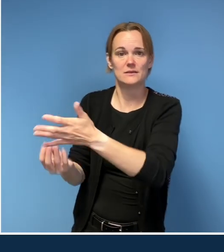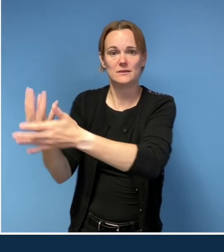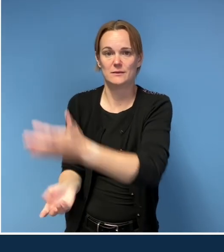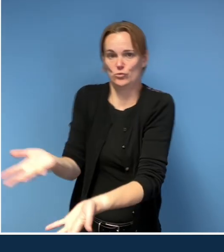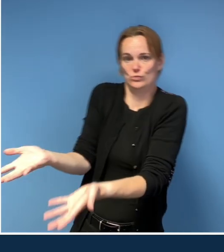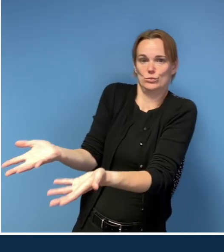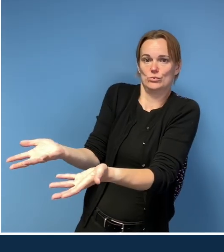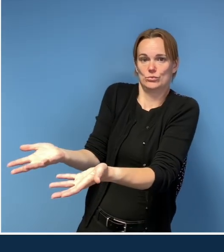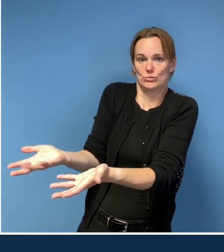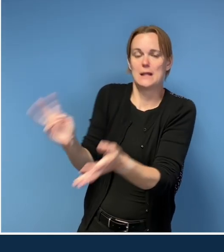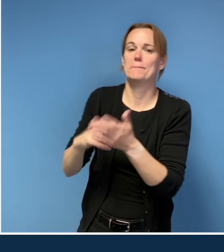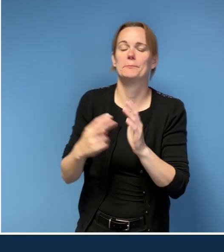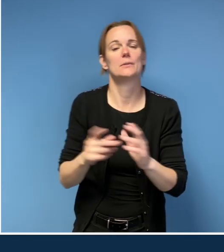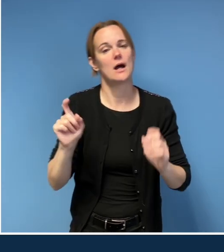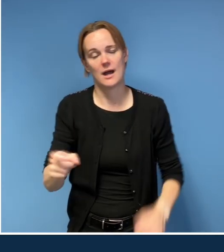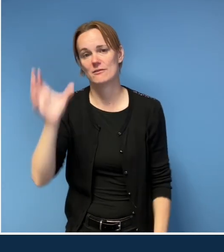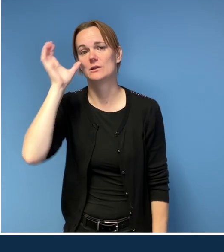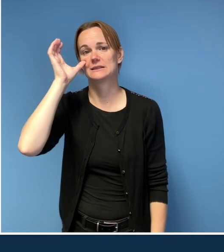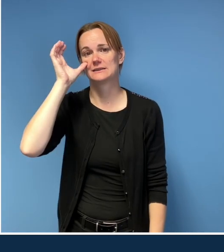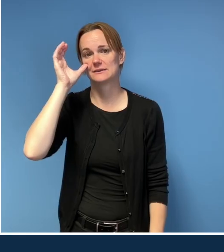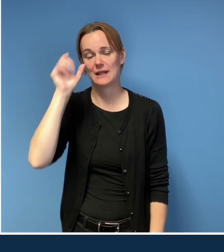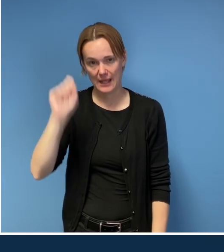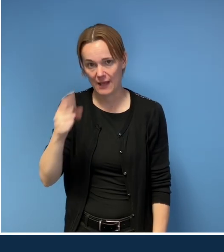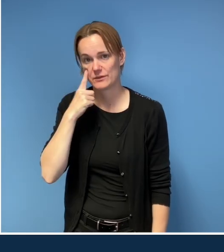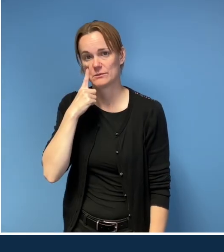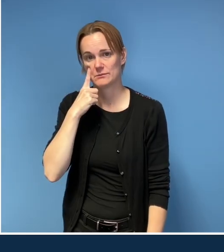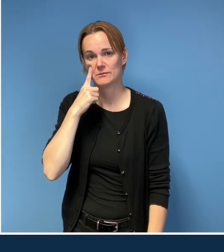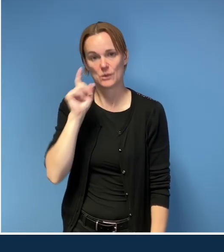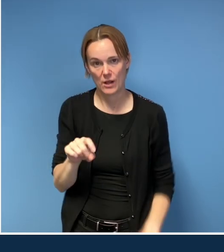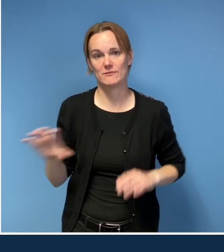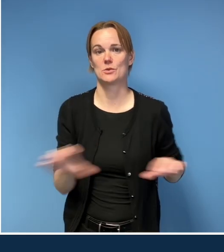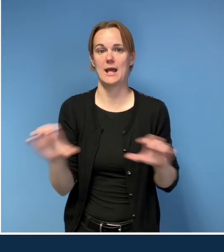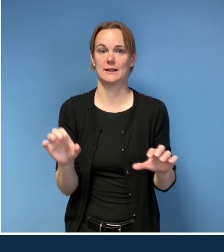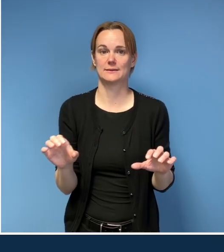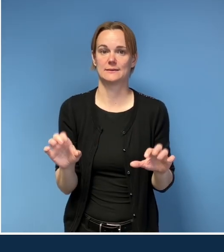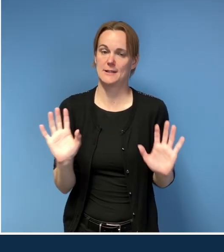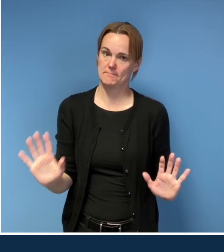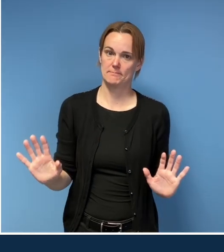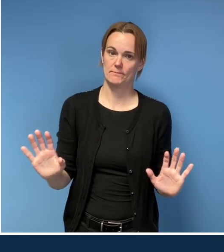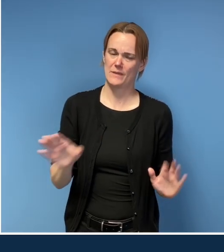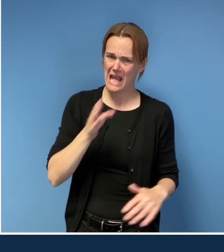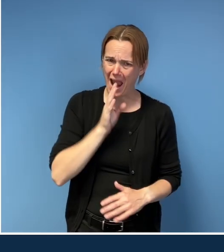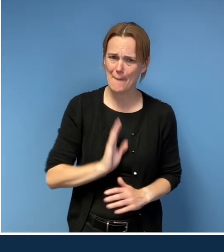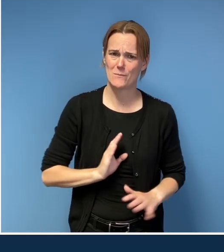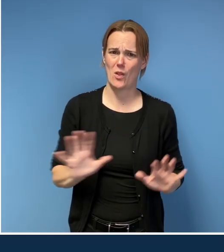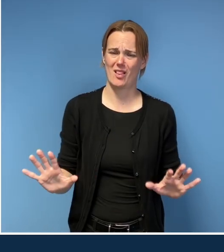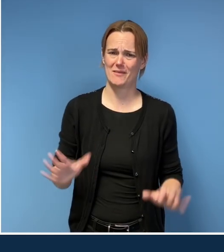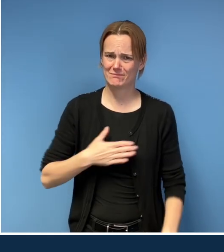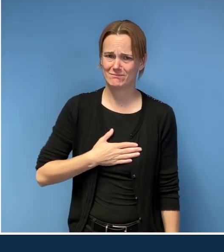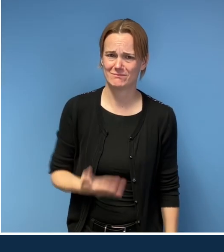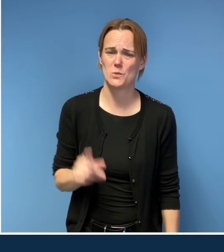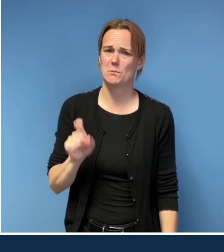that we listen. It demands that we witness and that we act with humility, and that we